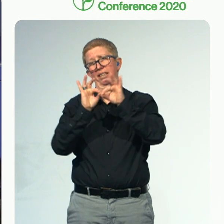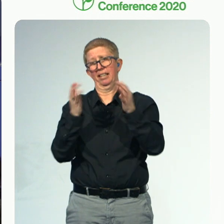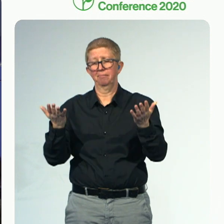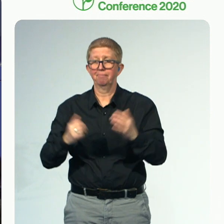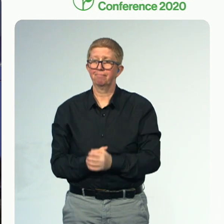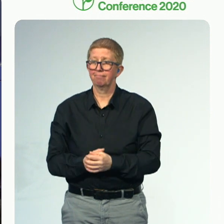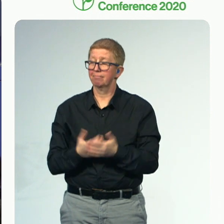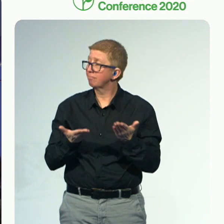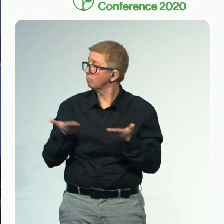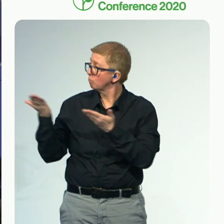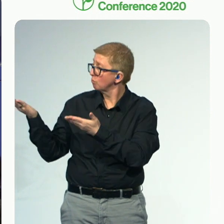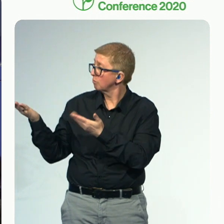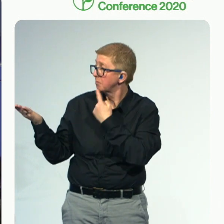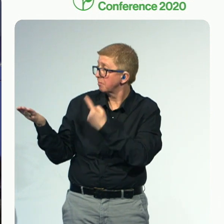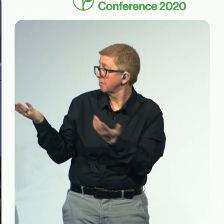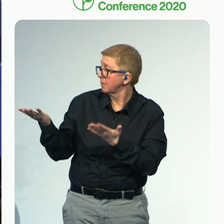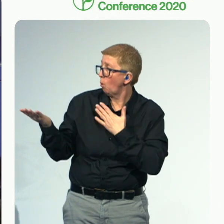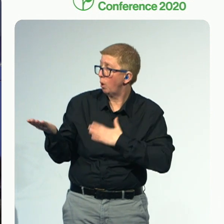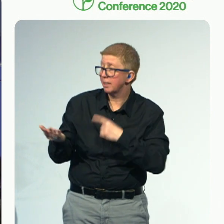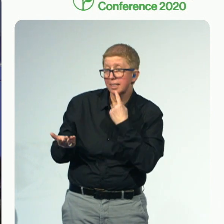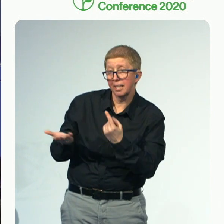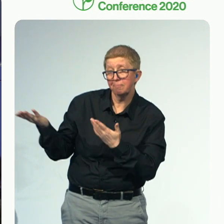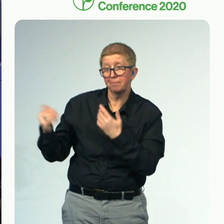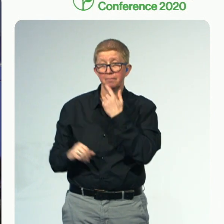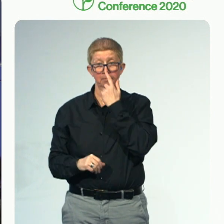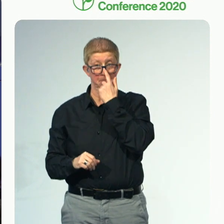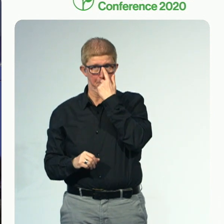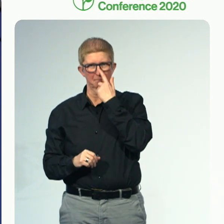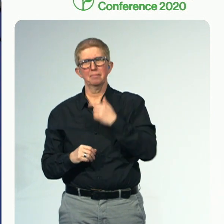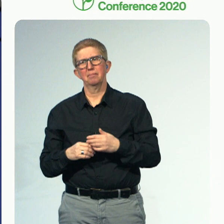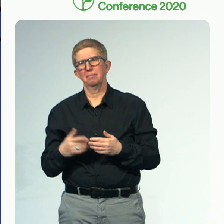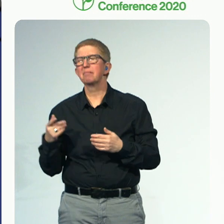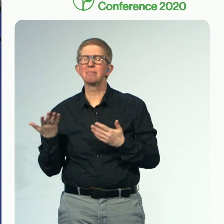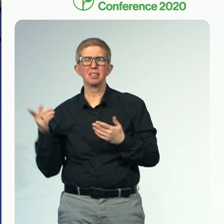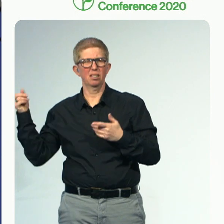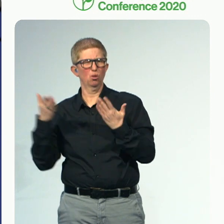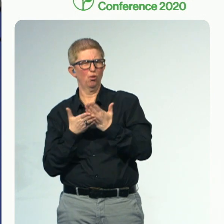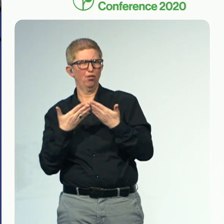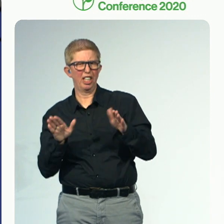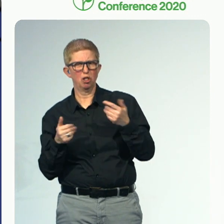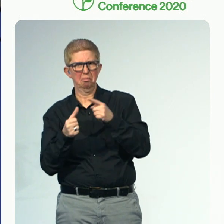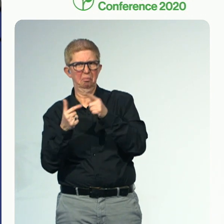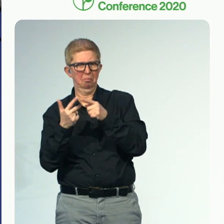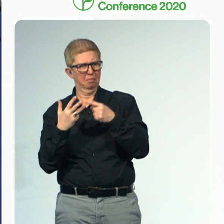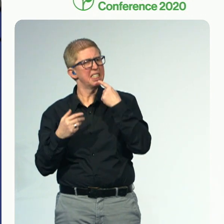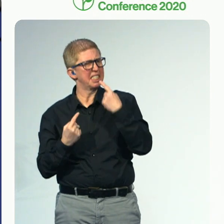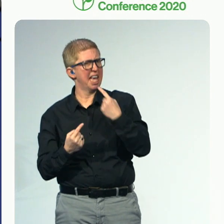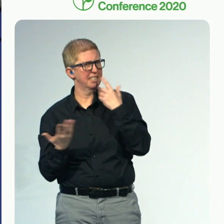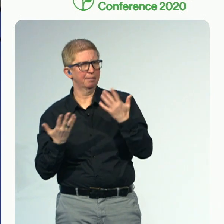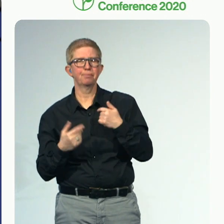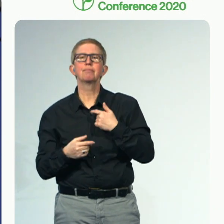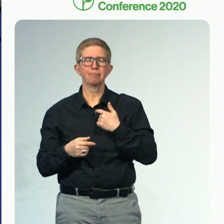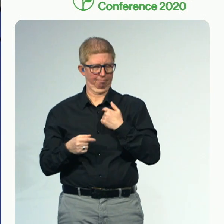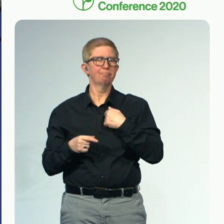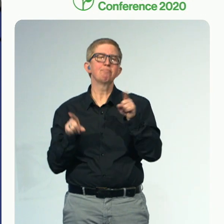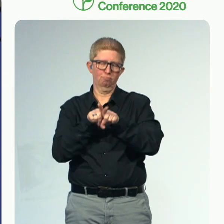Okay, I'll go next. Some of what I want to say has already been said, so I absolutely echo what you say about preparing the